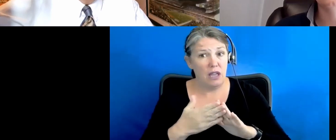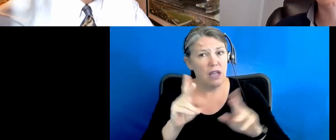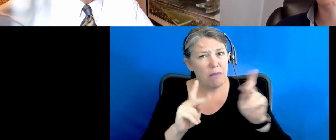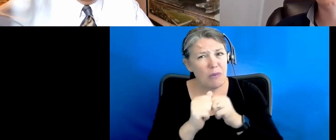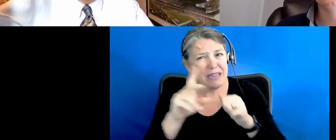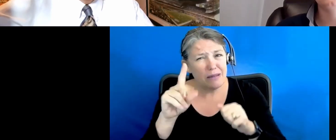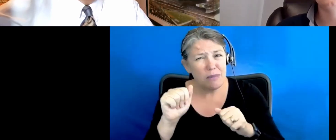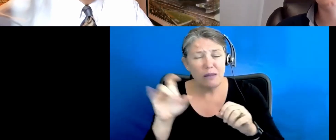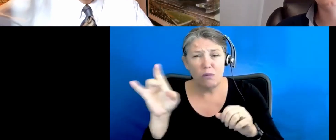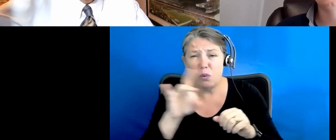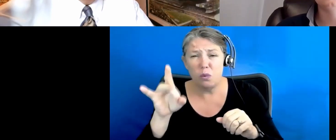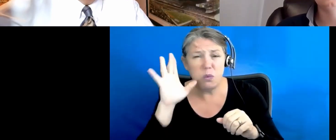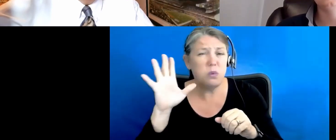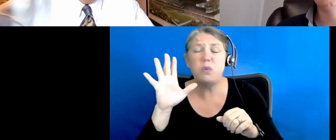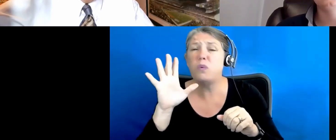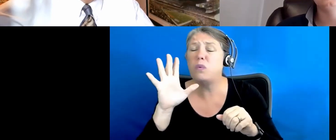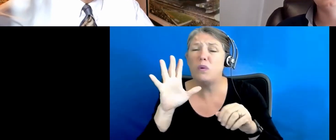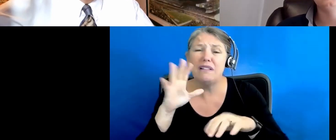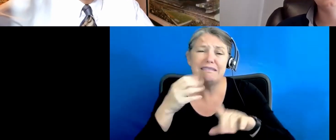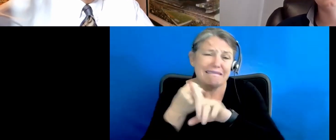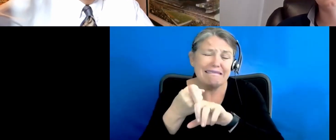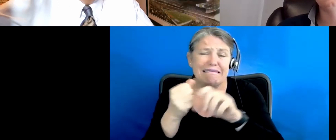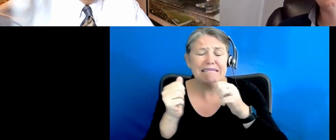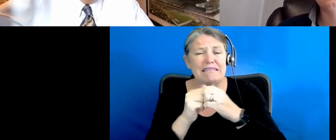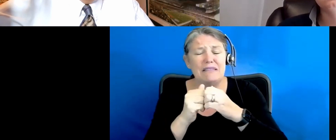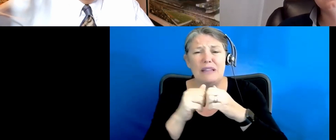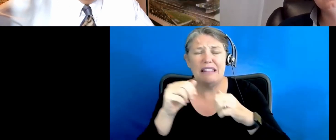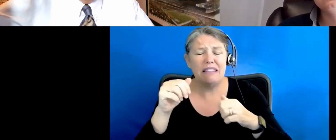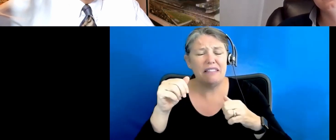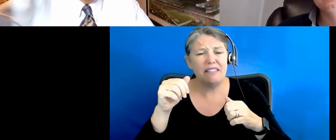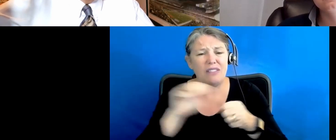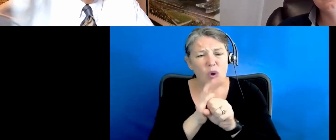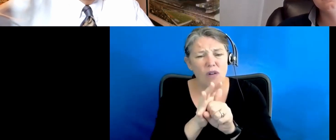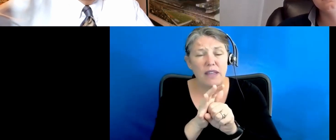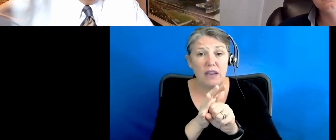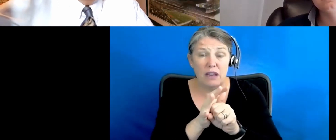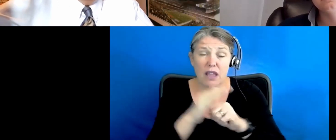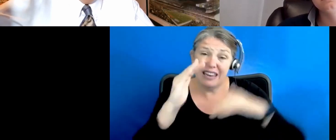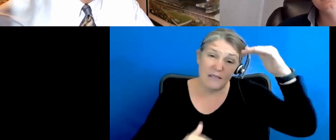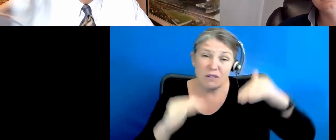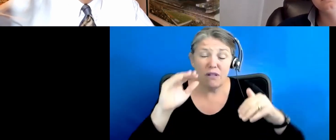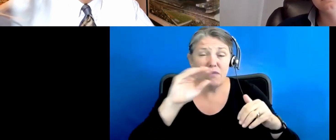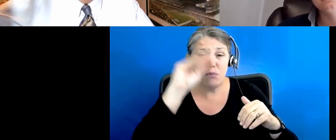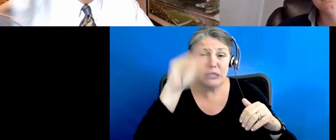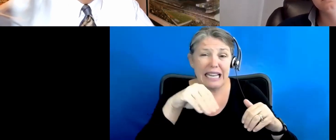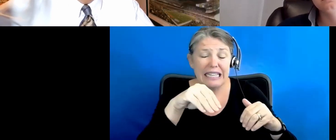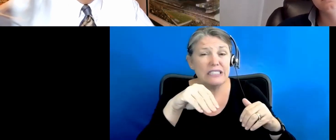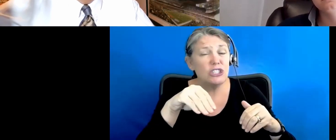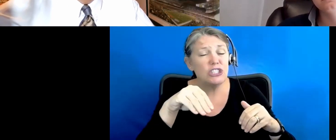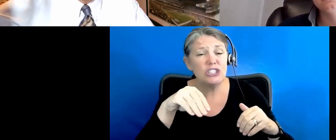virus, from the high rates of infection, the disproportionate percentage and degree